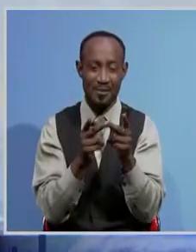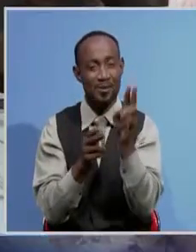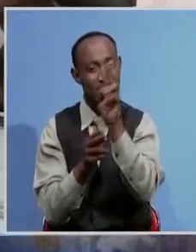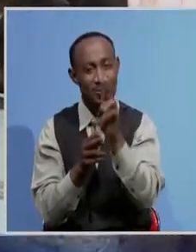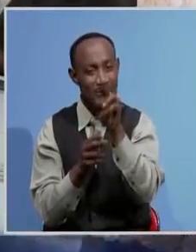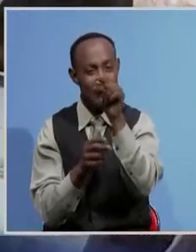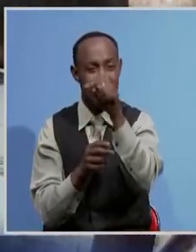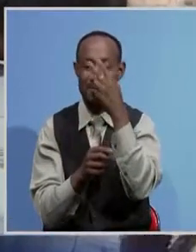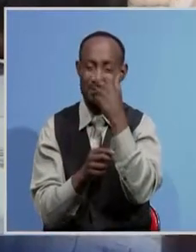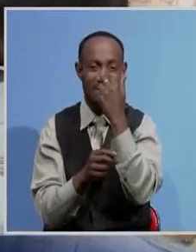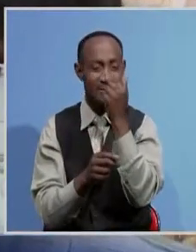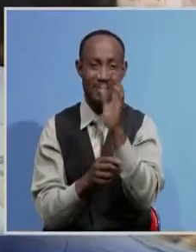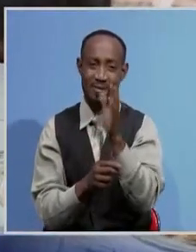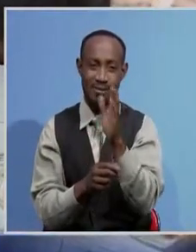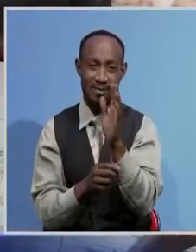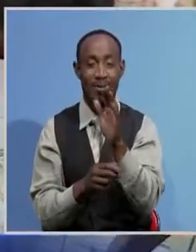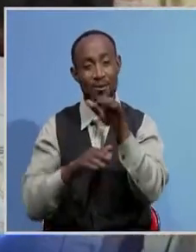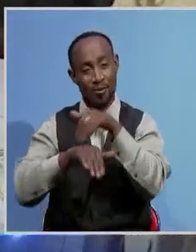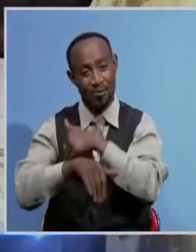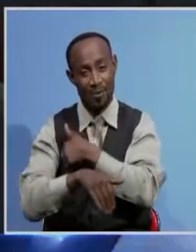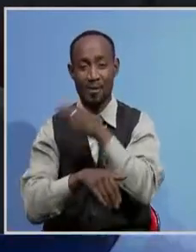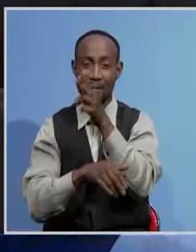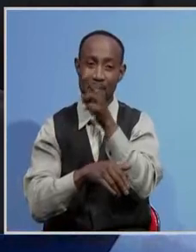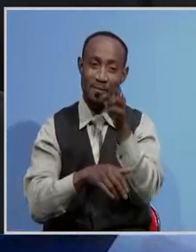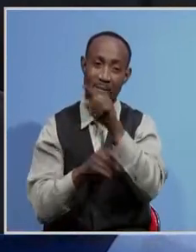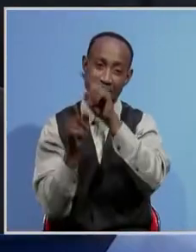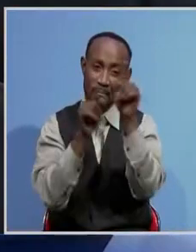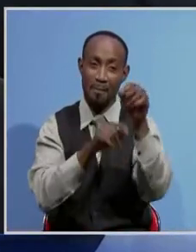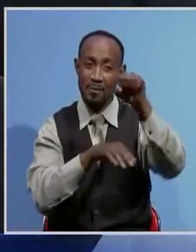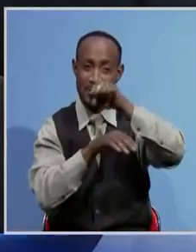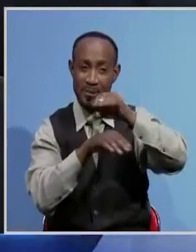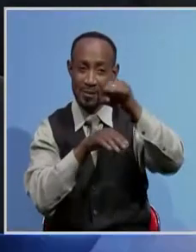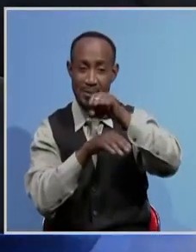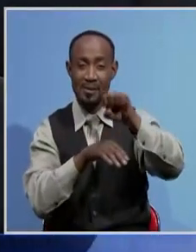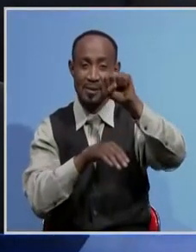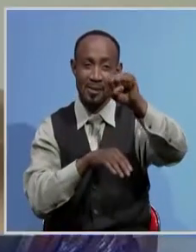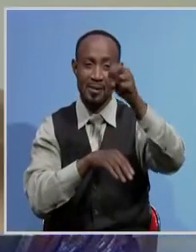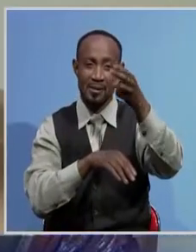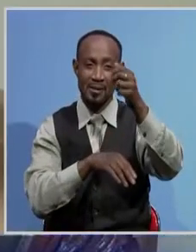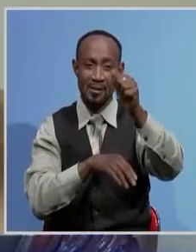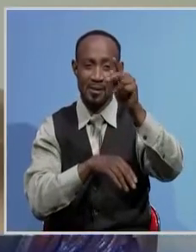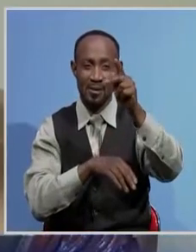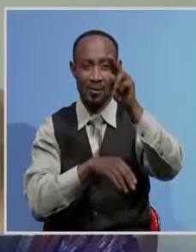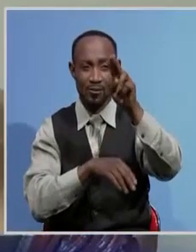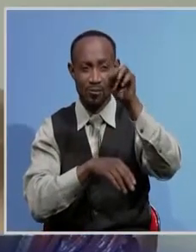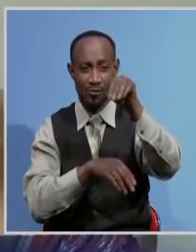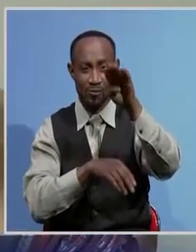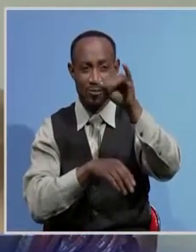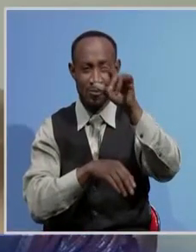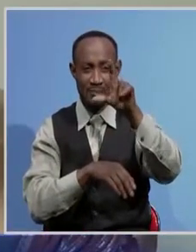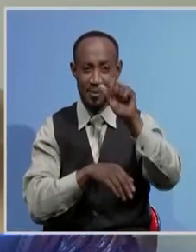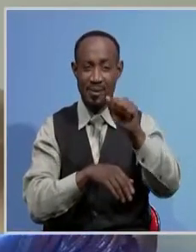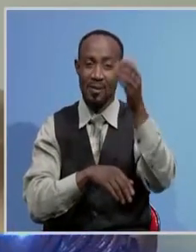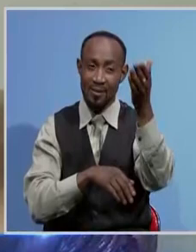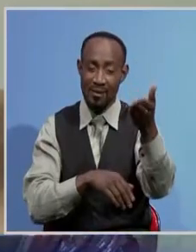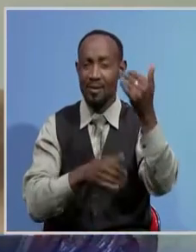granted. Earlier, Mrs. Hichilema paid a courtesy call on Senior Chief Shakumbila at his palace. The last government used